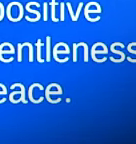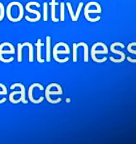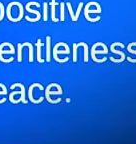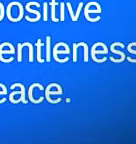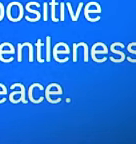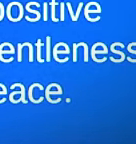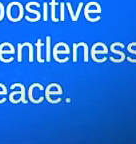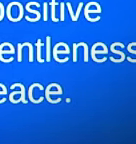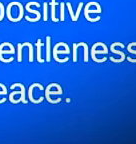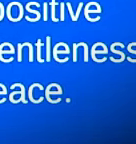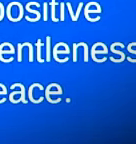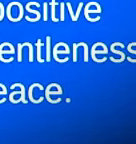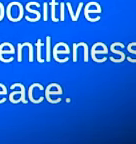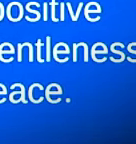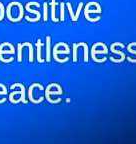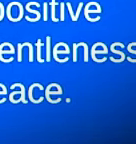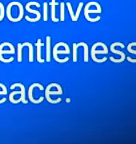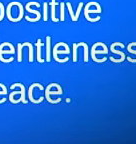of